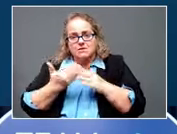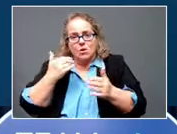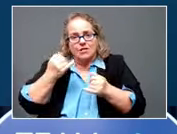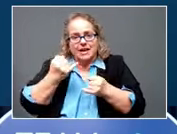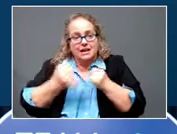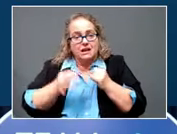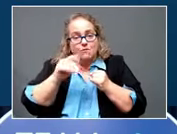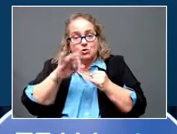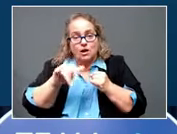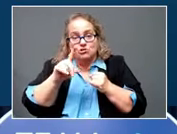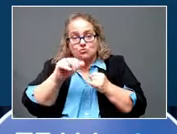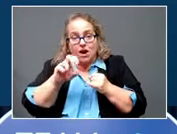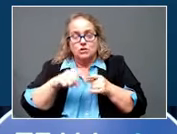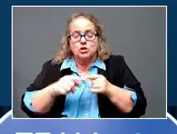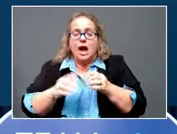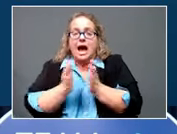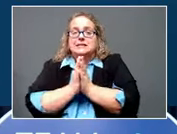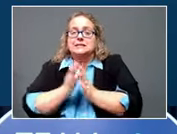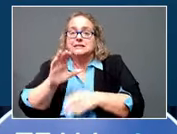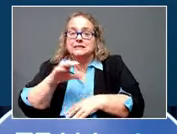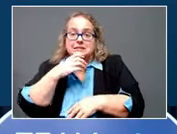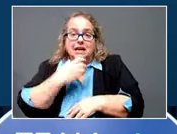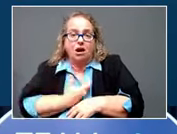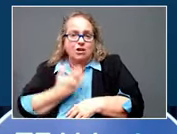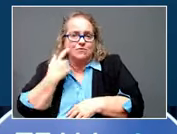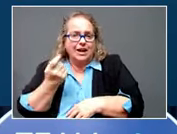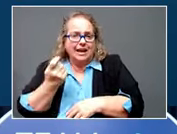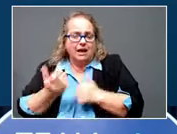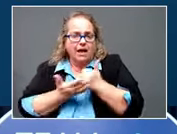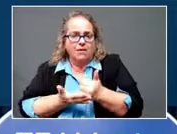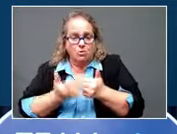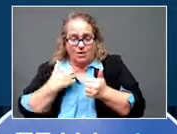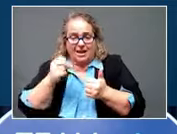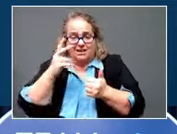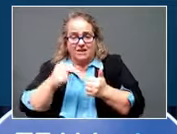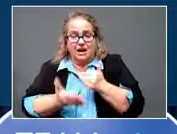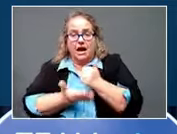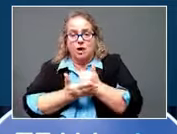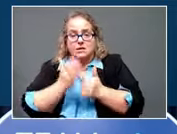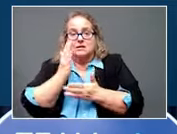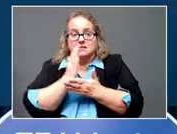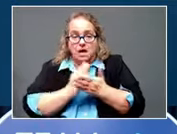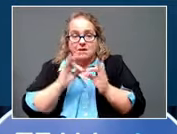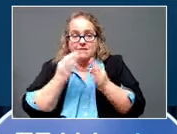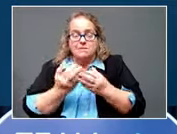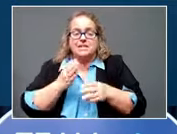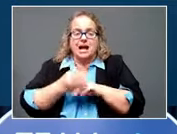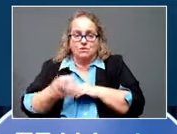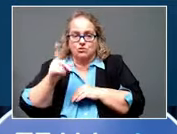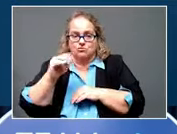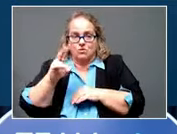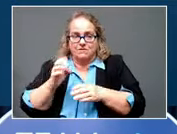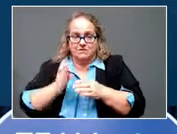year. We even helped some additional families on Christmas Eve itself after the drive ended. None of that would have